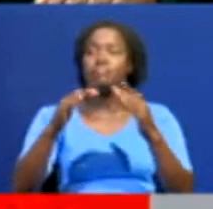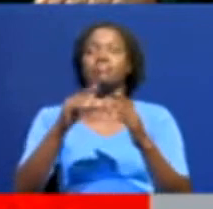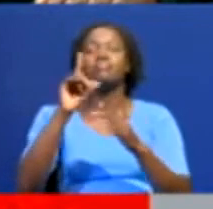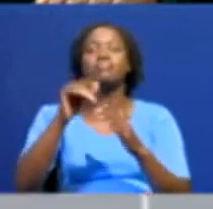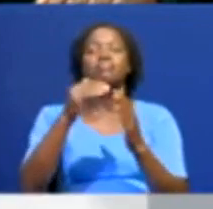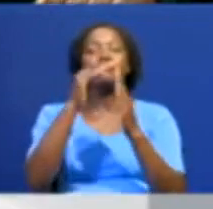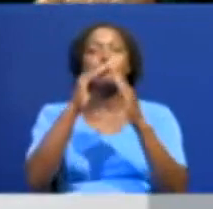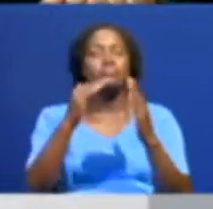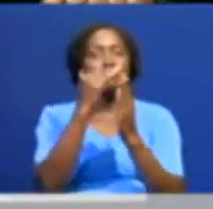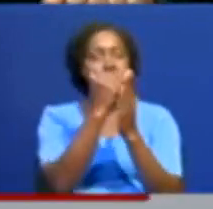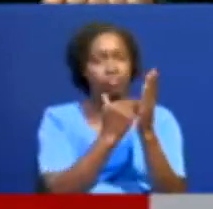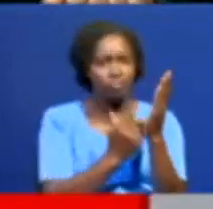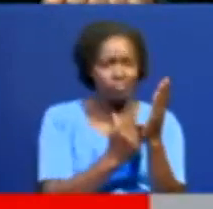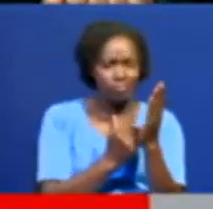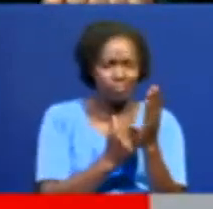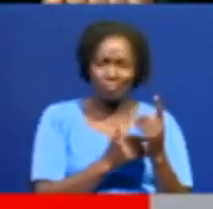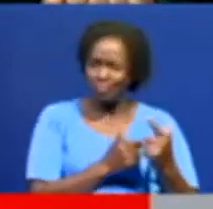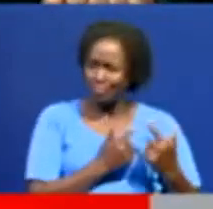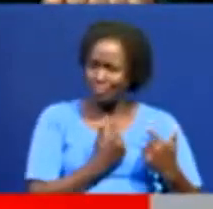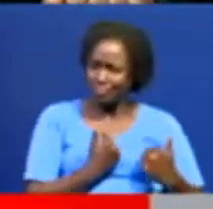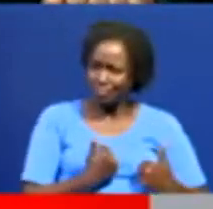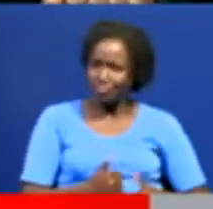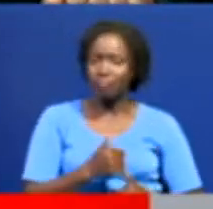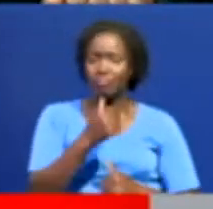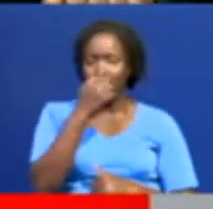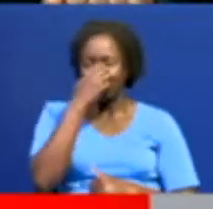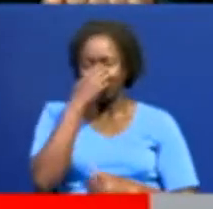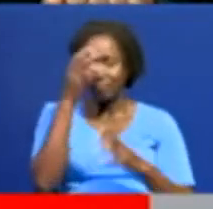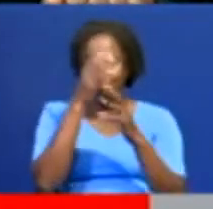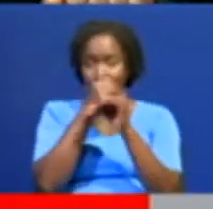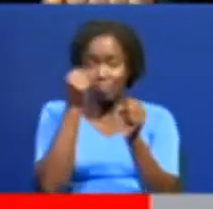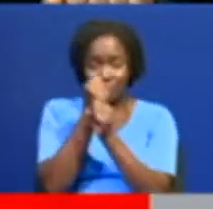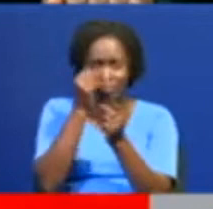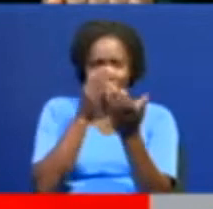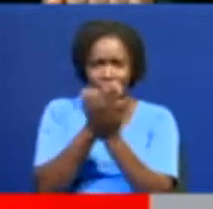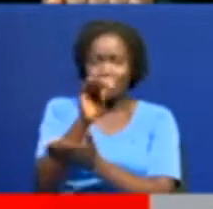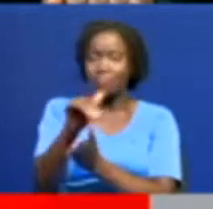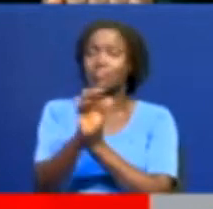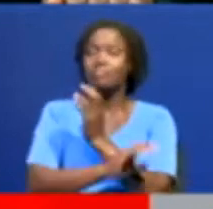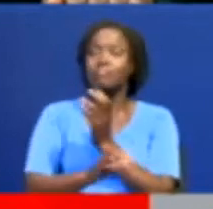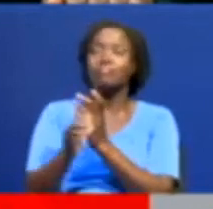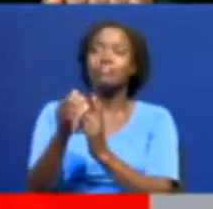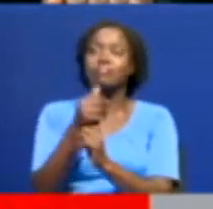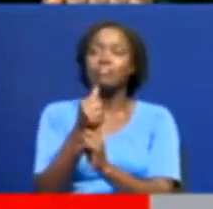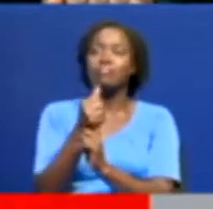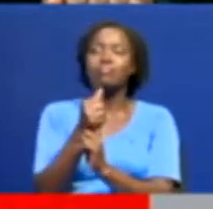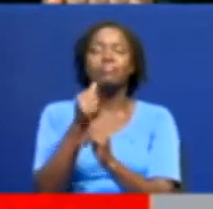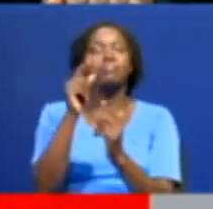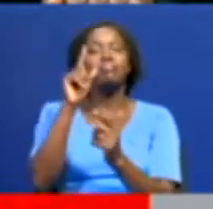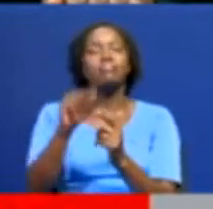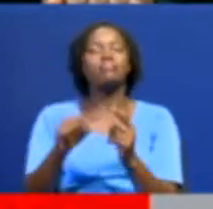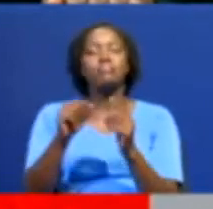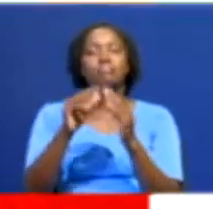program that is in the heart of President William Ruto, and he has been working towards ensuring that the country achieves affordable